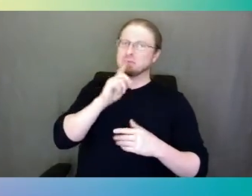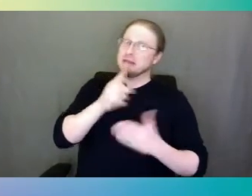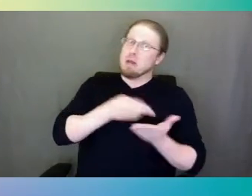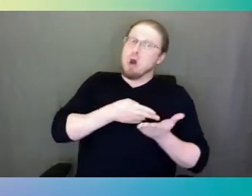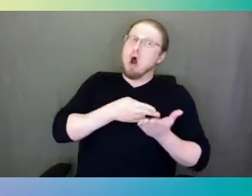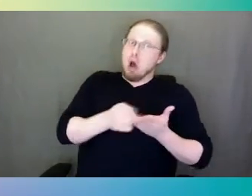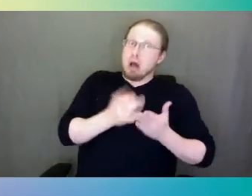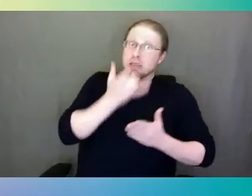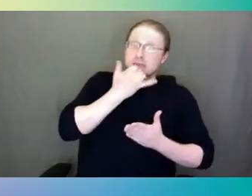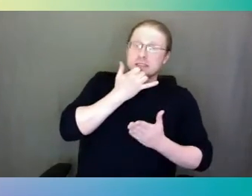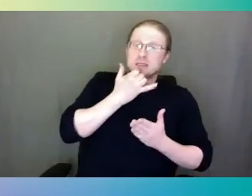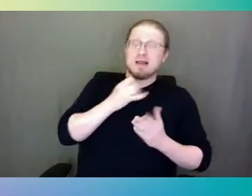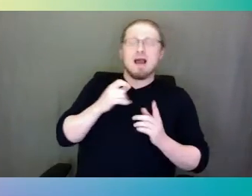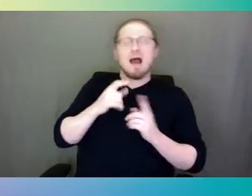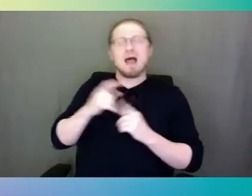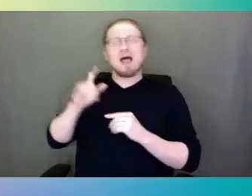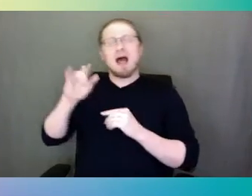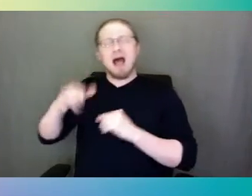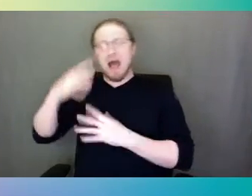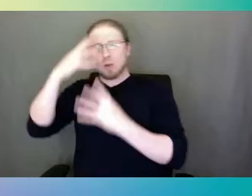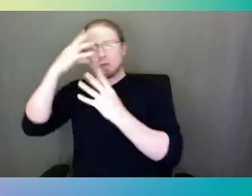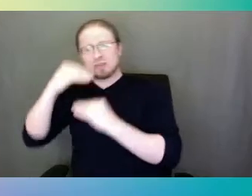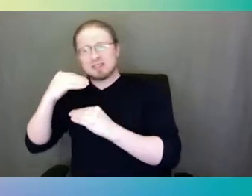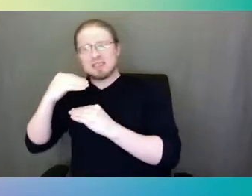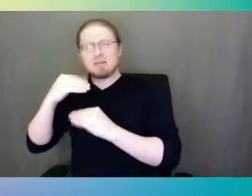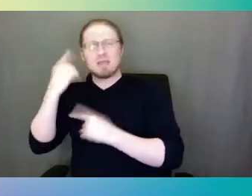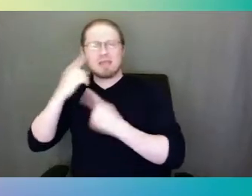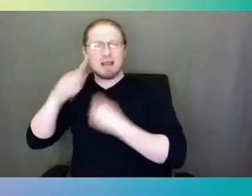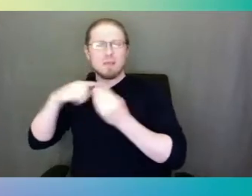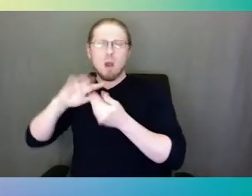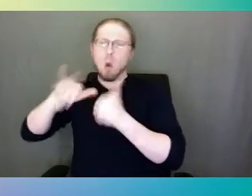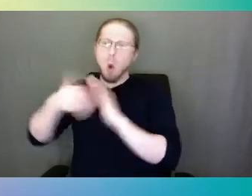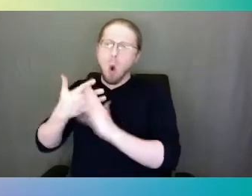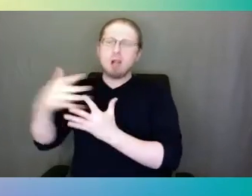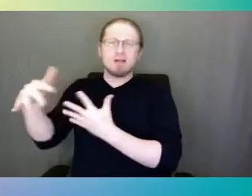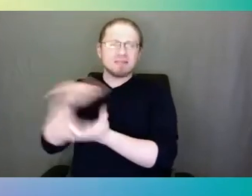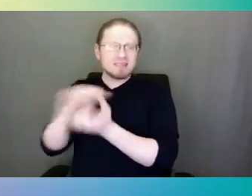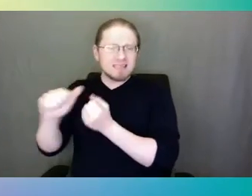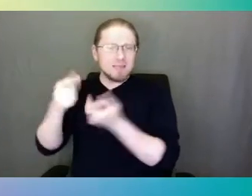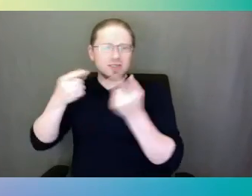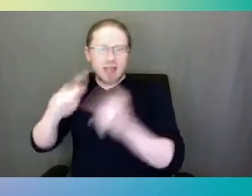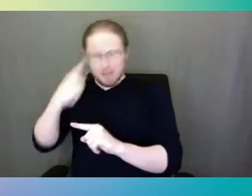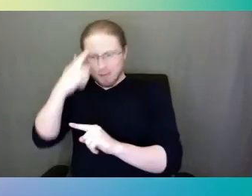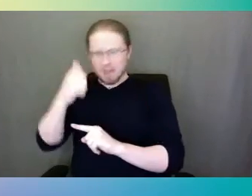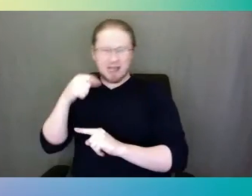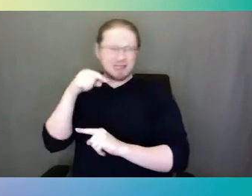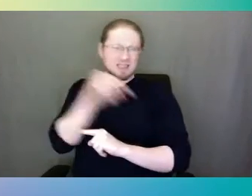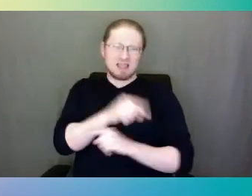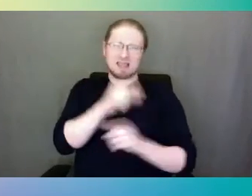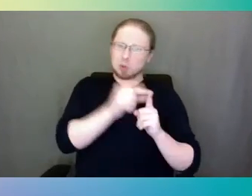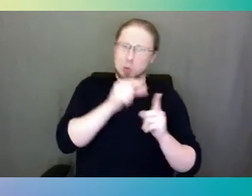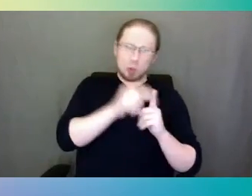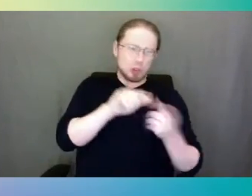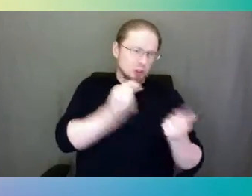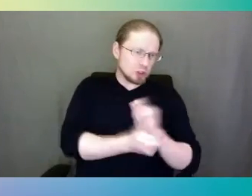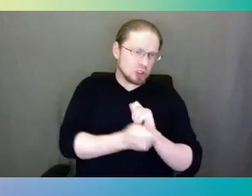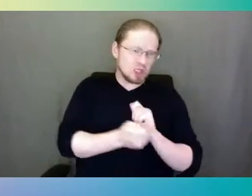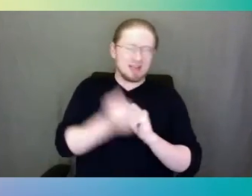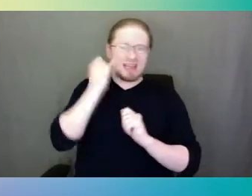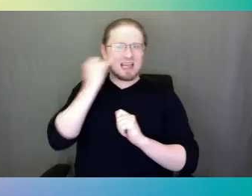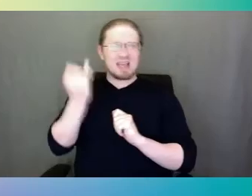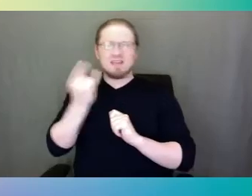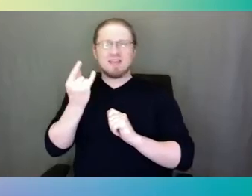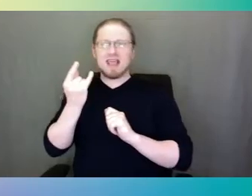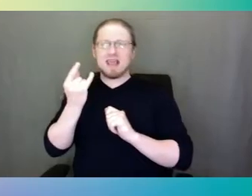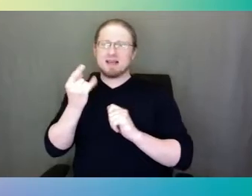all the damage that wouldn't have been done had this been caught in time, caught before the 1970s publications of the New International